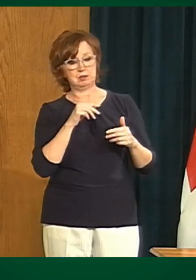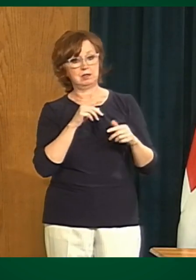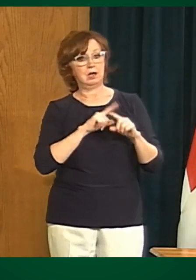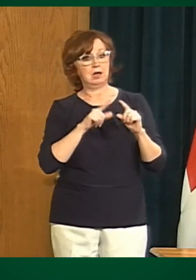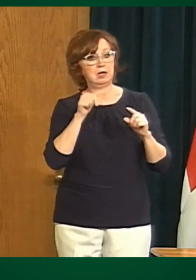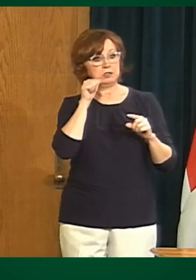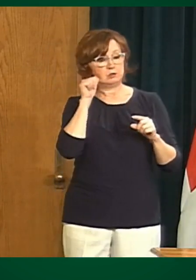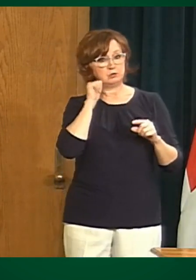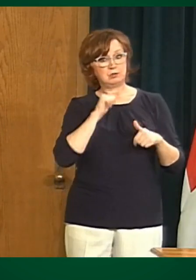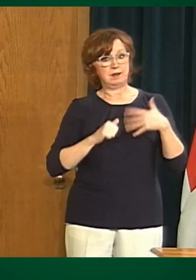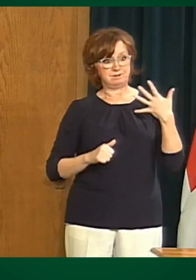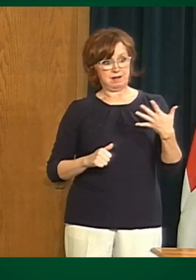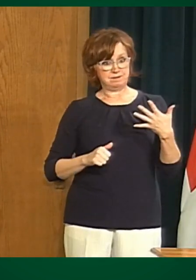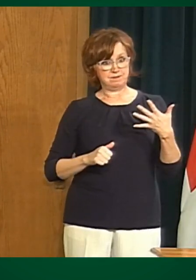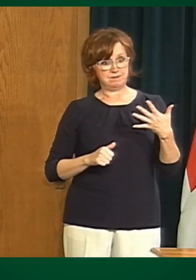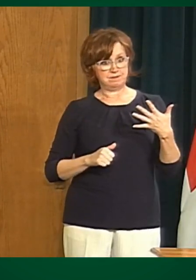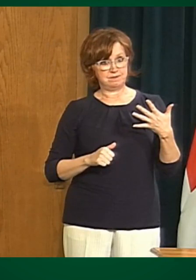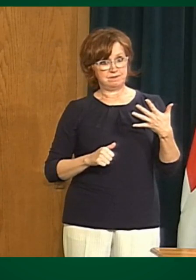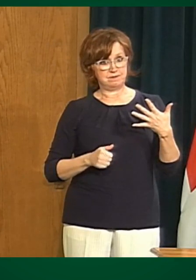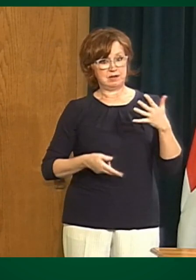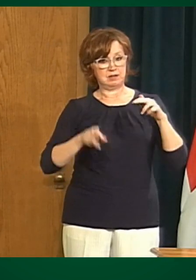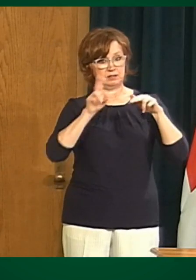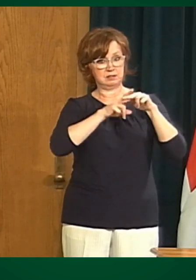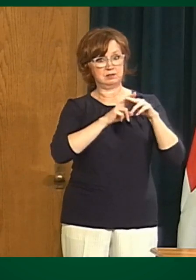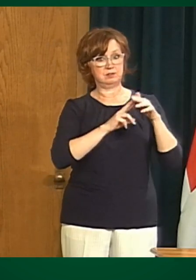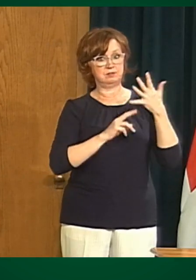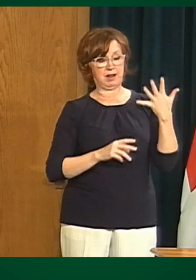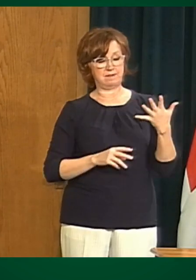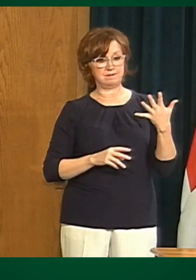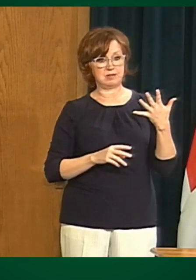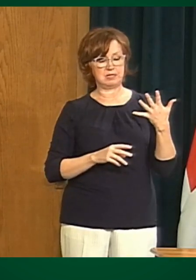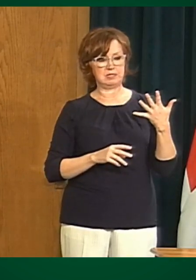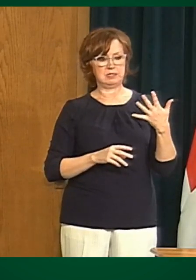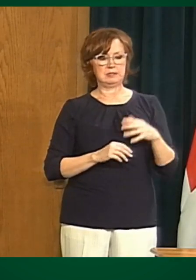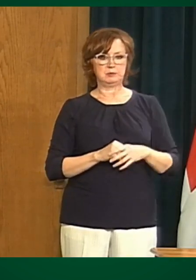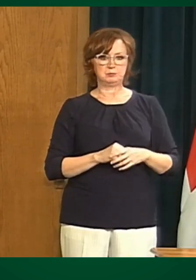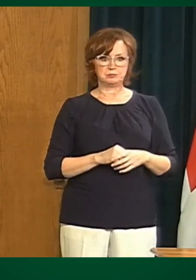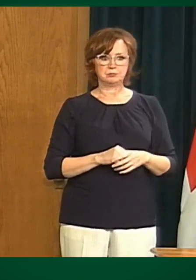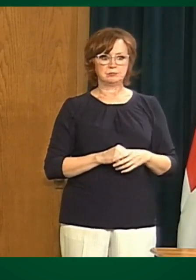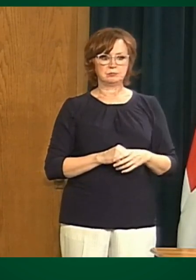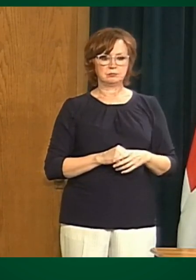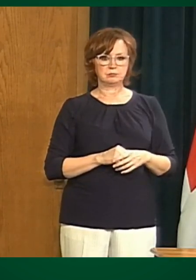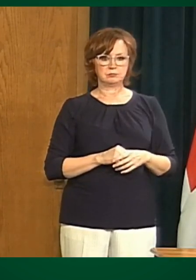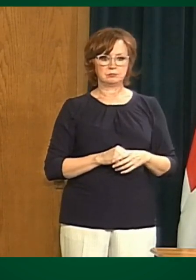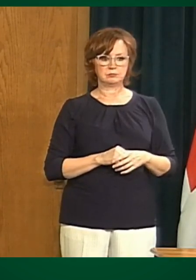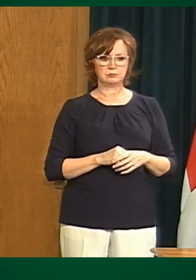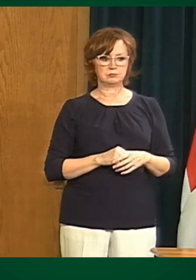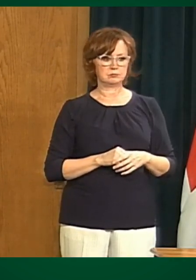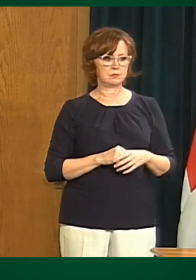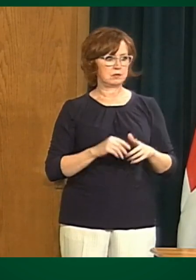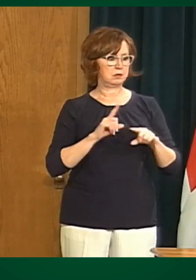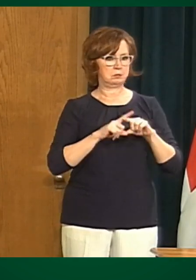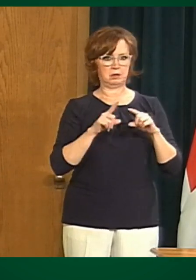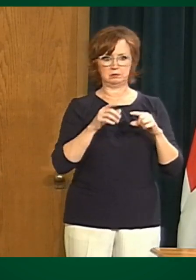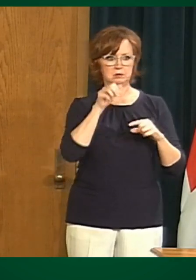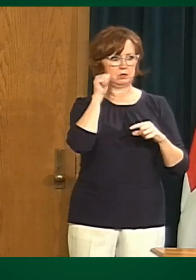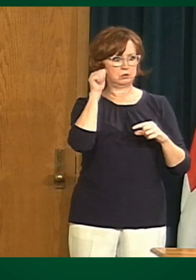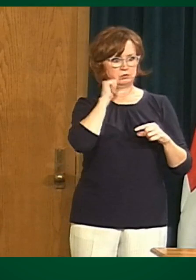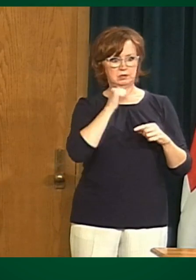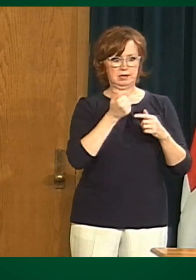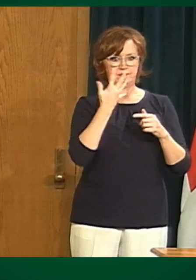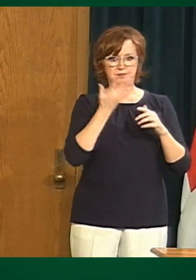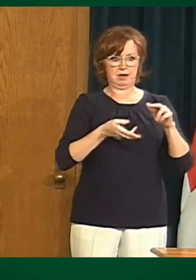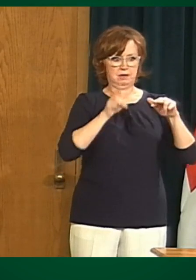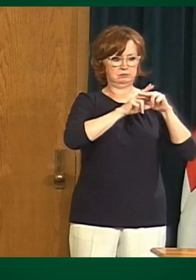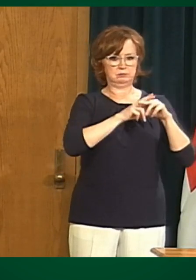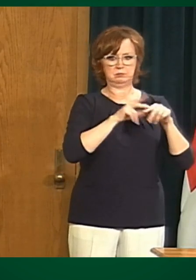were 5 cases, and by that time we had already declared the outbreak, because the outbreak was declared